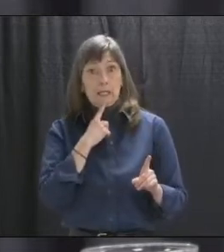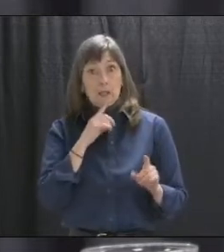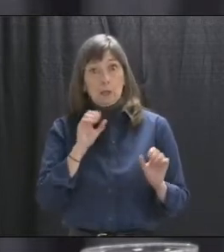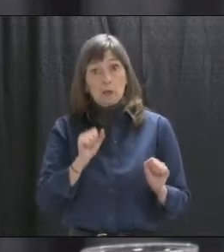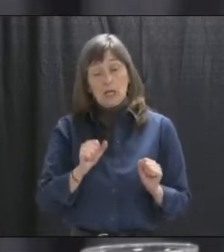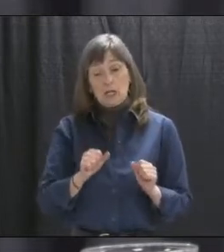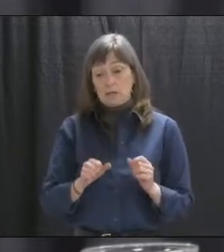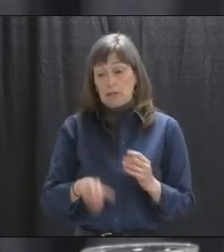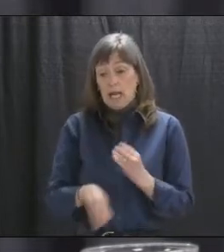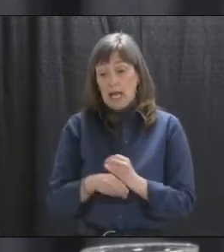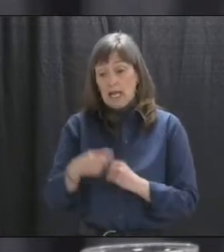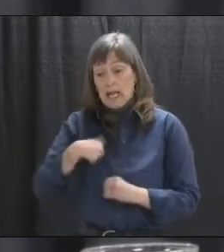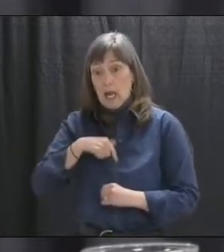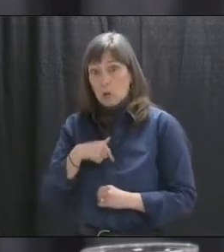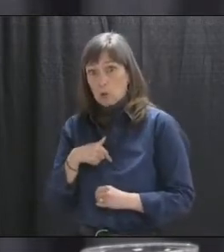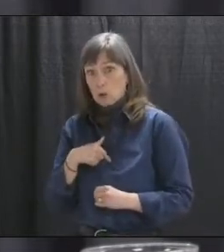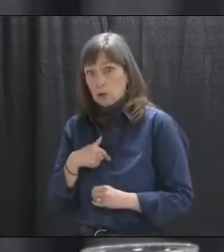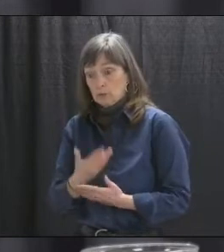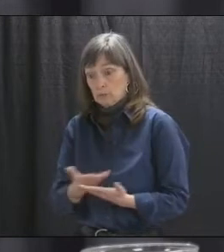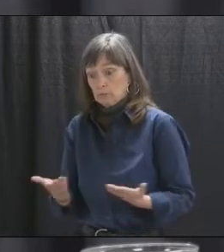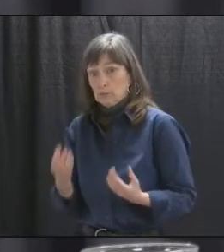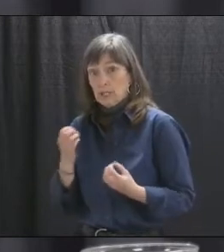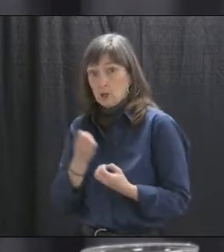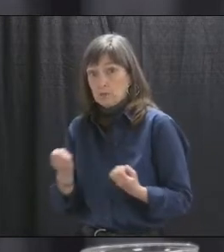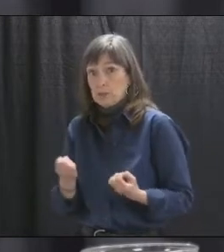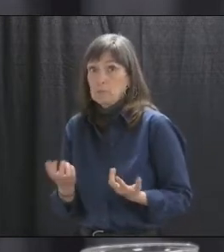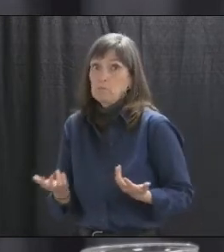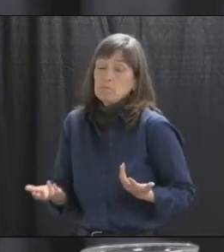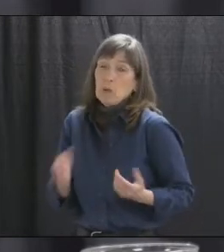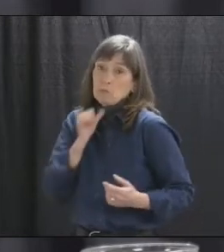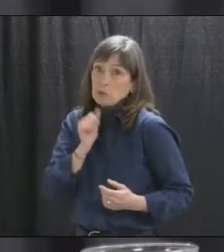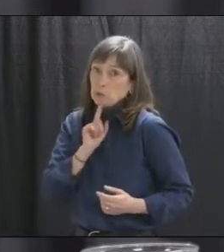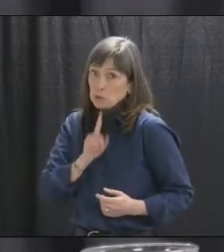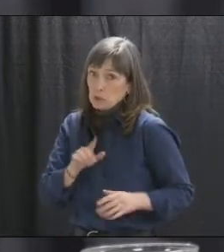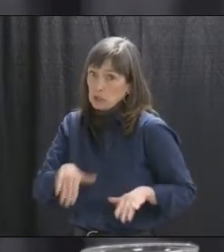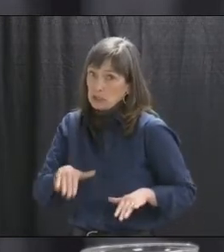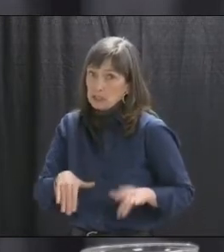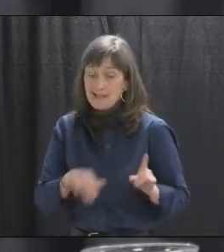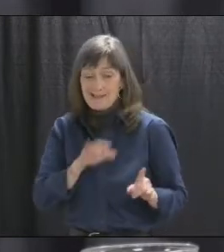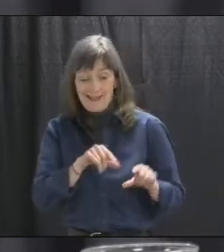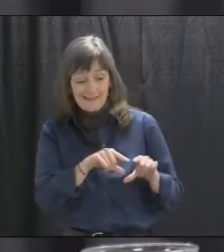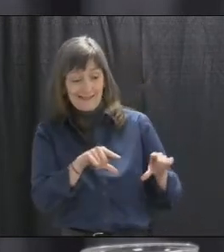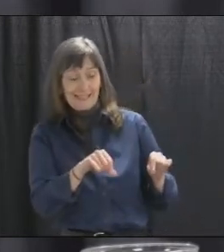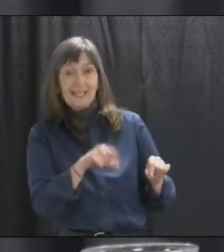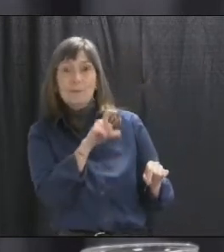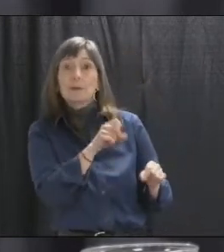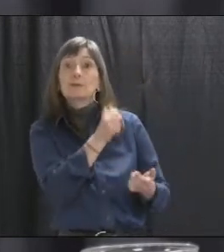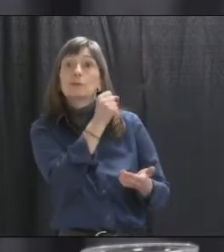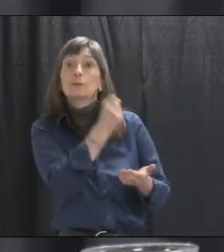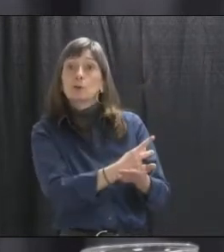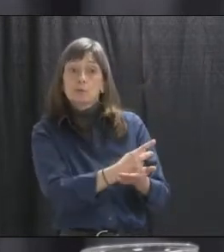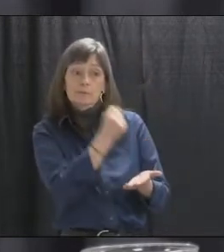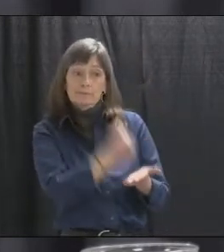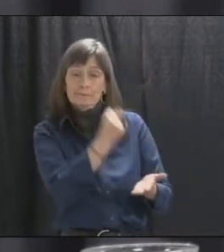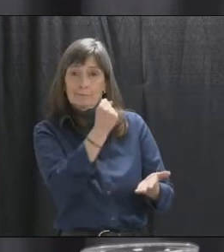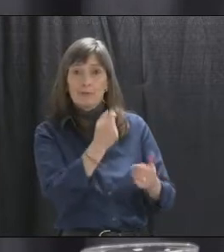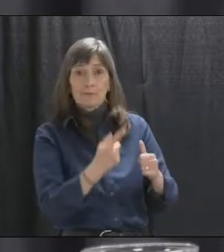usable tool in our toolbox. That assessment tool, that kit, has to be validated and has